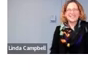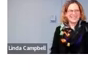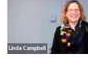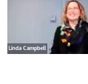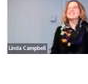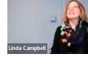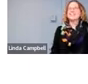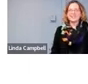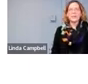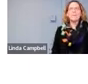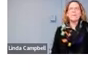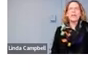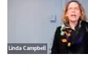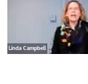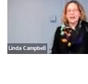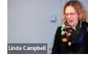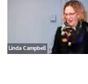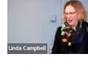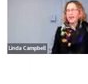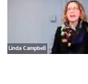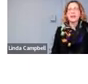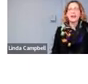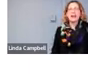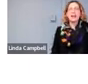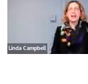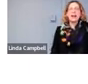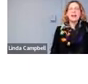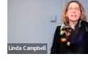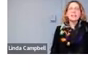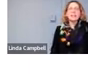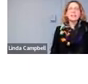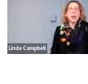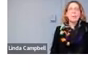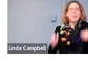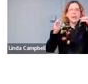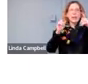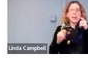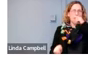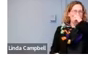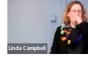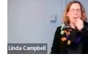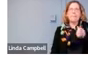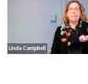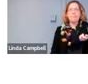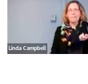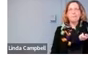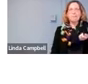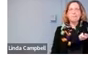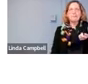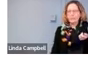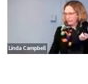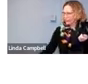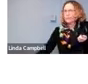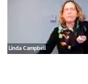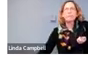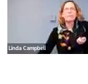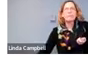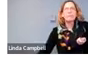I'm going to let Hank Bird into the meeting here. I see him in the waiting room. All right, and so